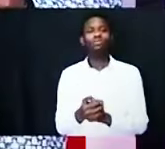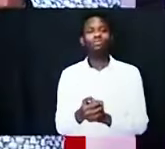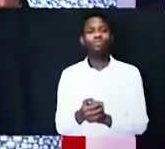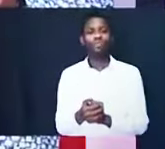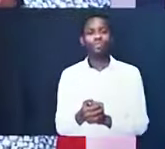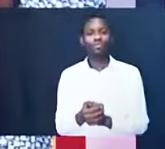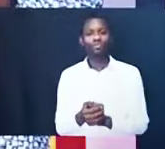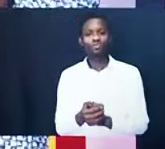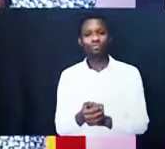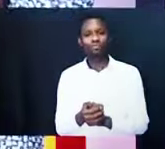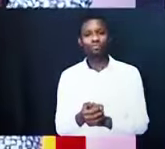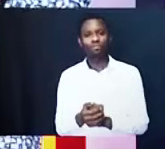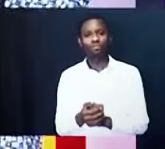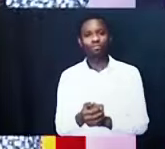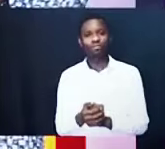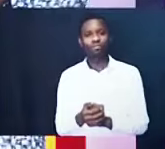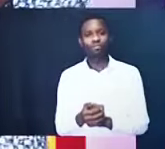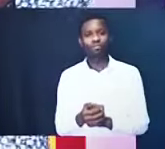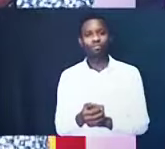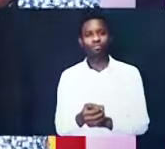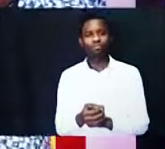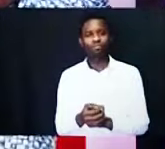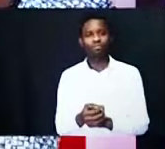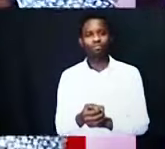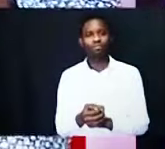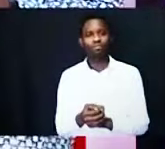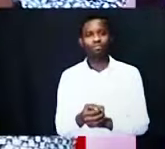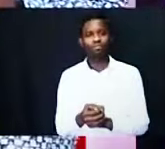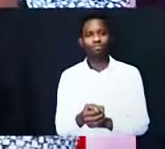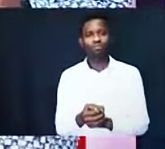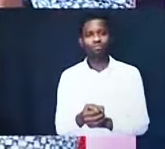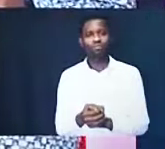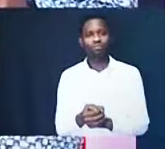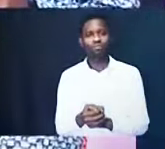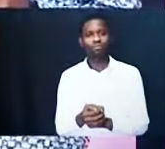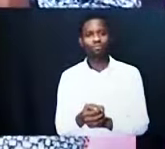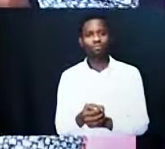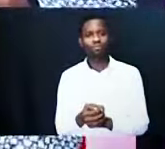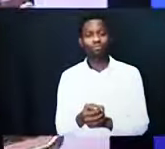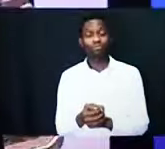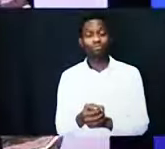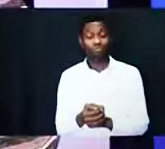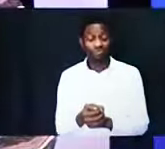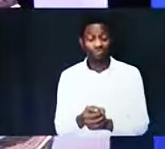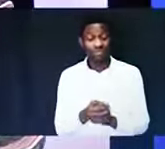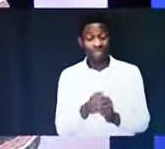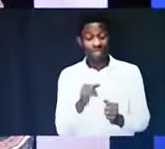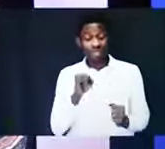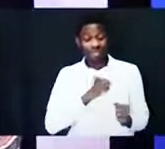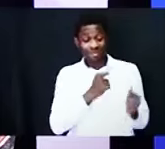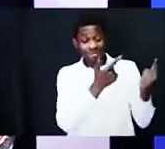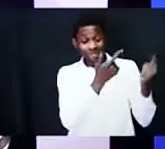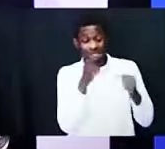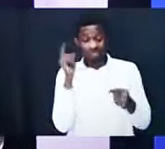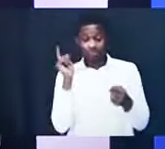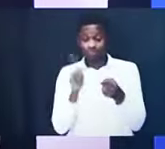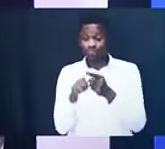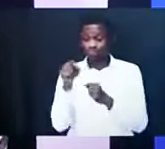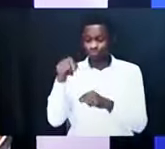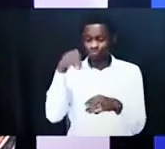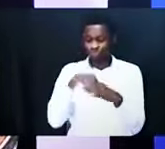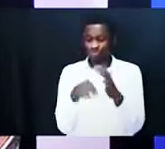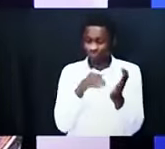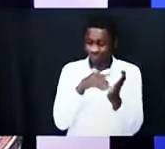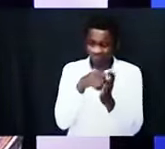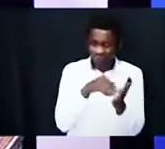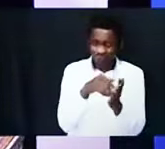wo mho, gi Yesu Kristo, ene se wo bo no asenwe mu. Now verse 3. I came to you in weakness, timid and